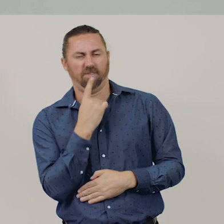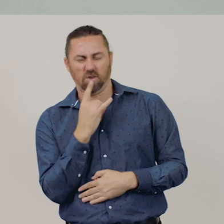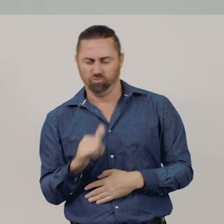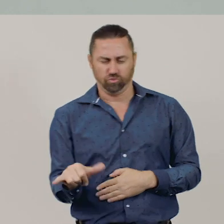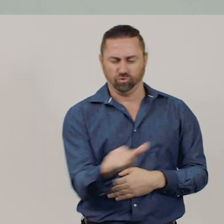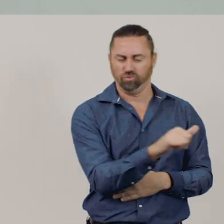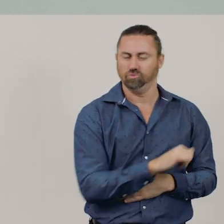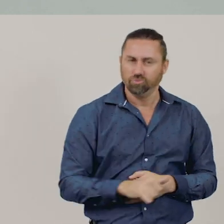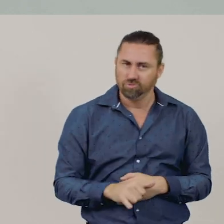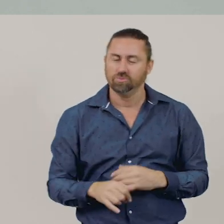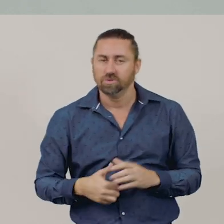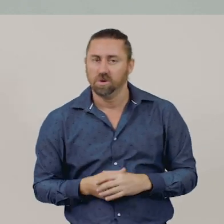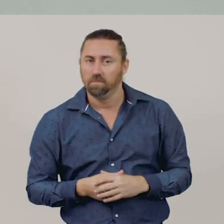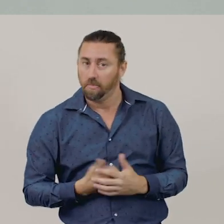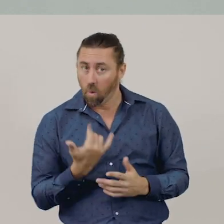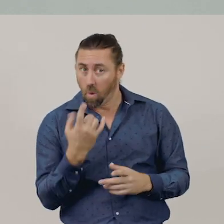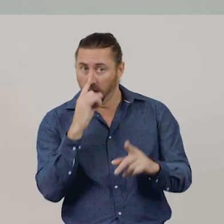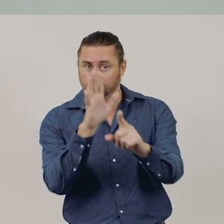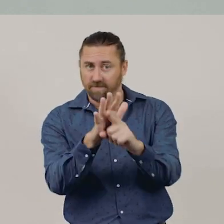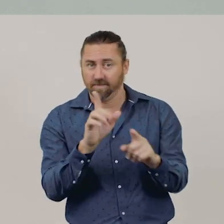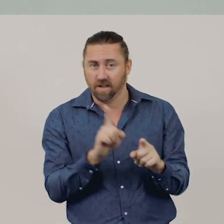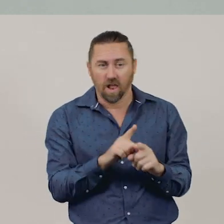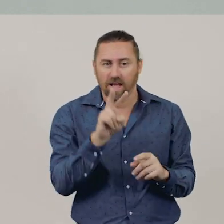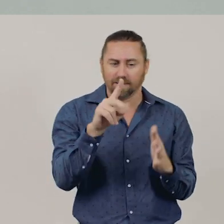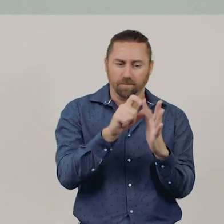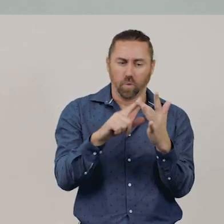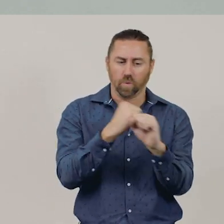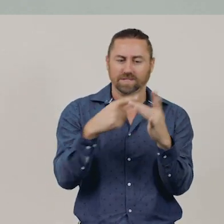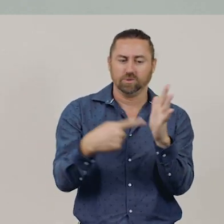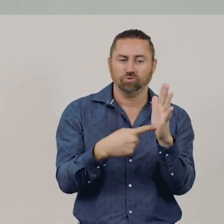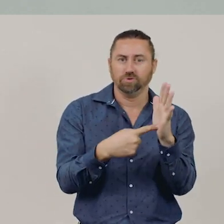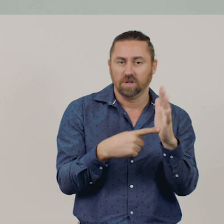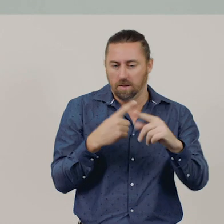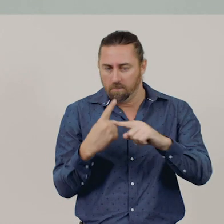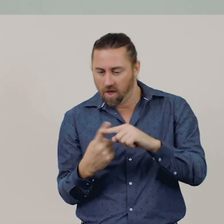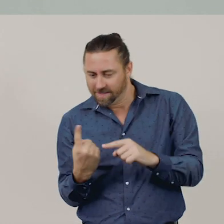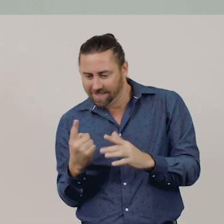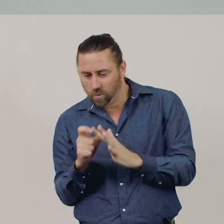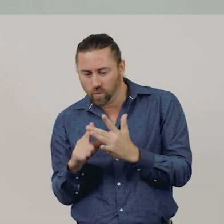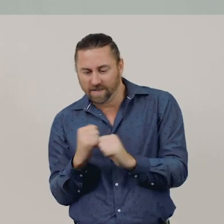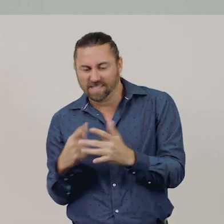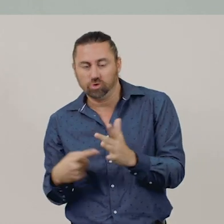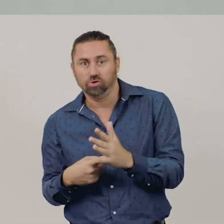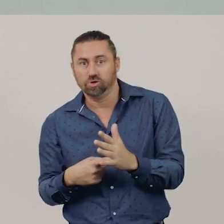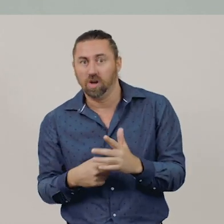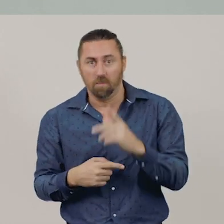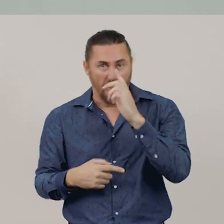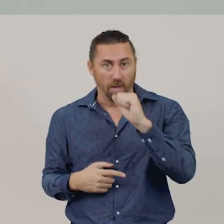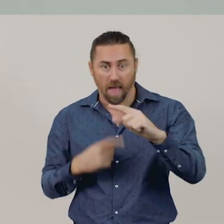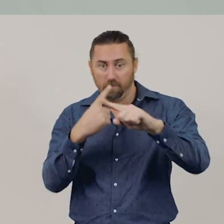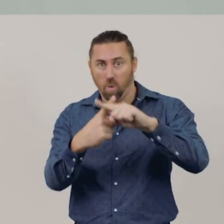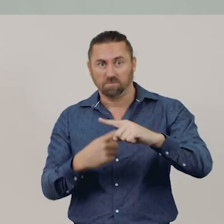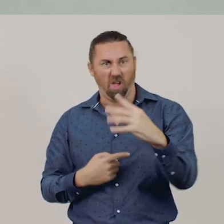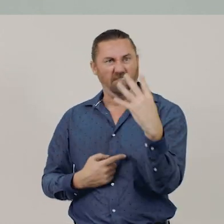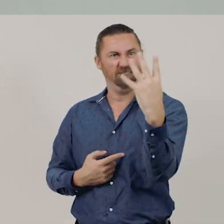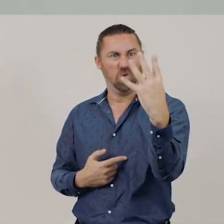suits you. Or you could practice multiplying some double-digit values by single digits and then build up to eventually